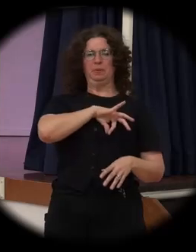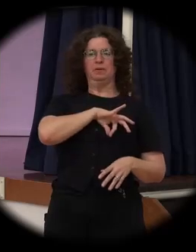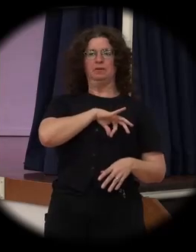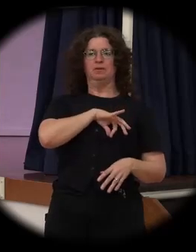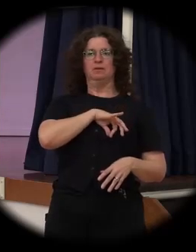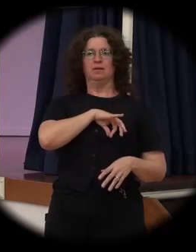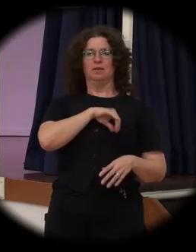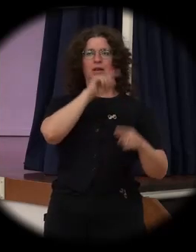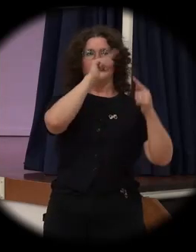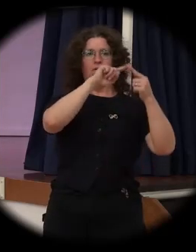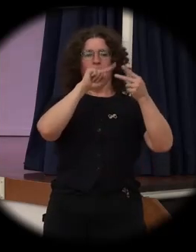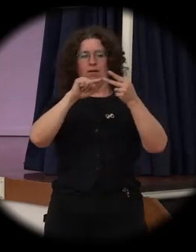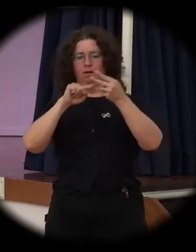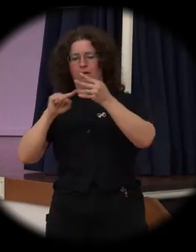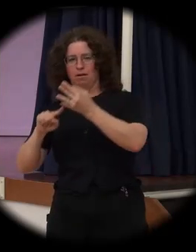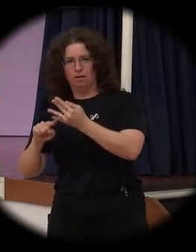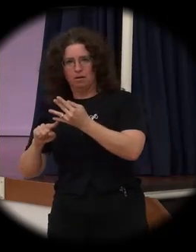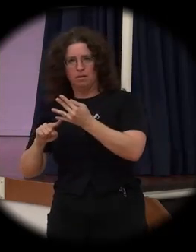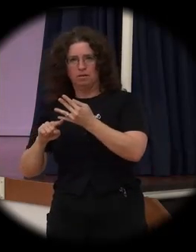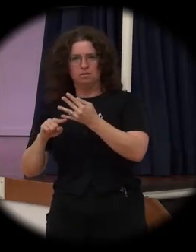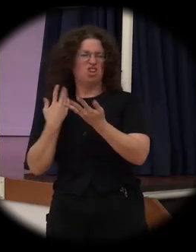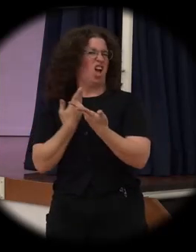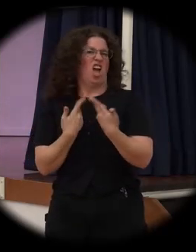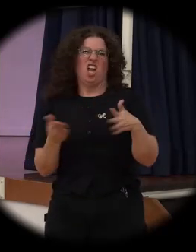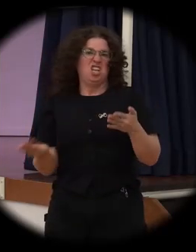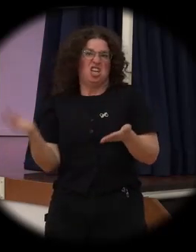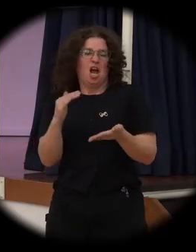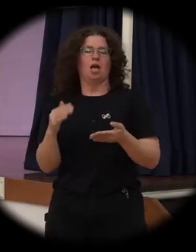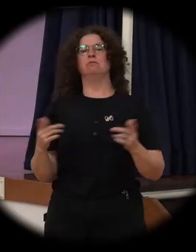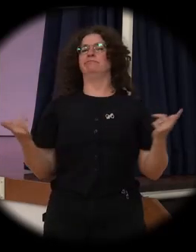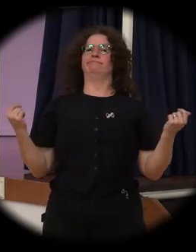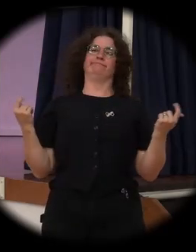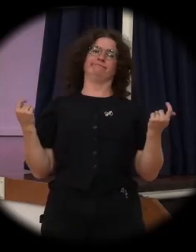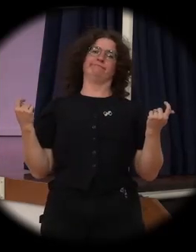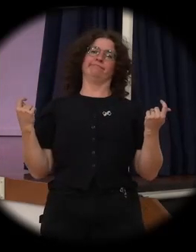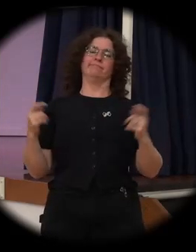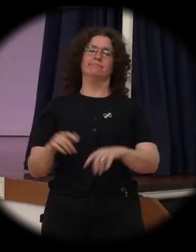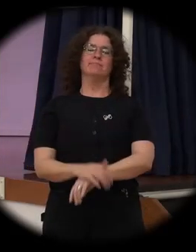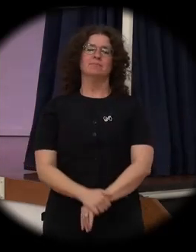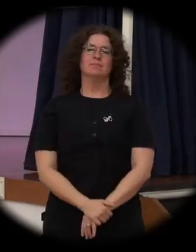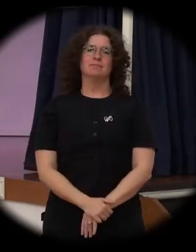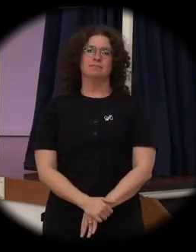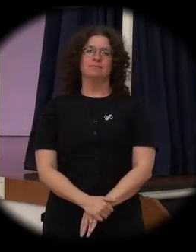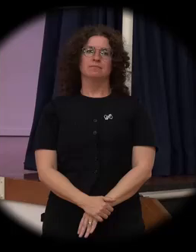this running, adding anything else on top of that you want is a piece of cake.